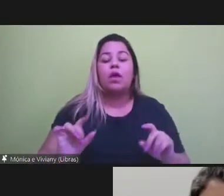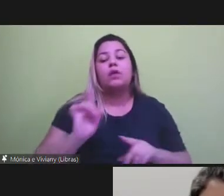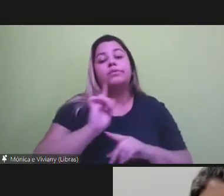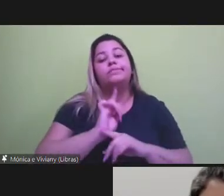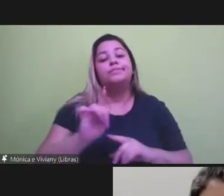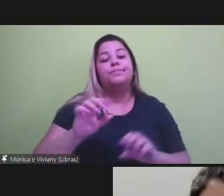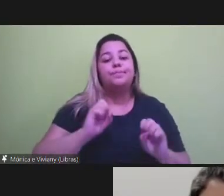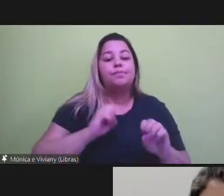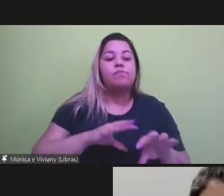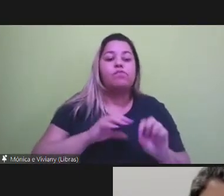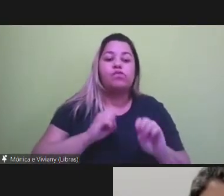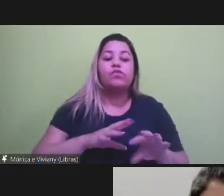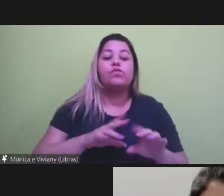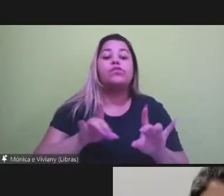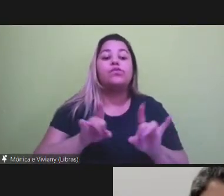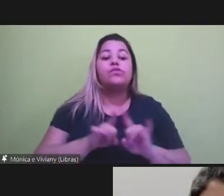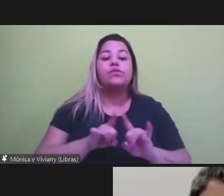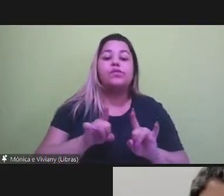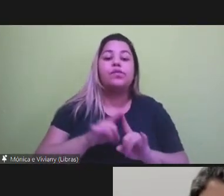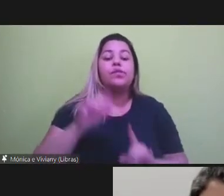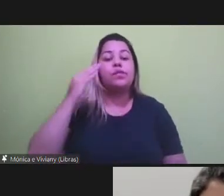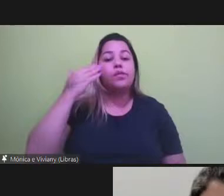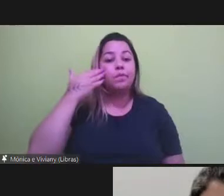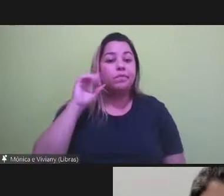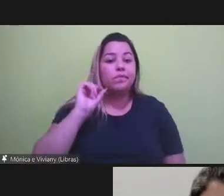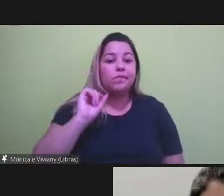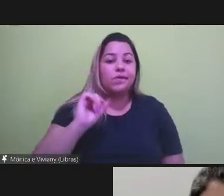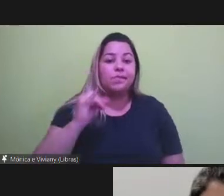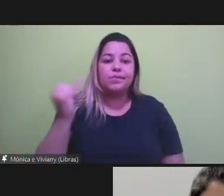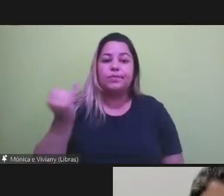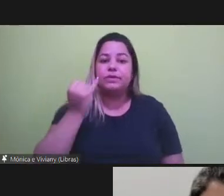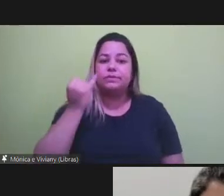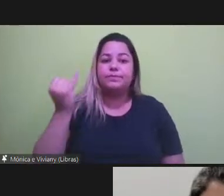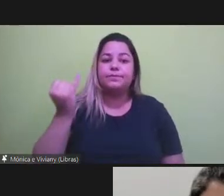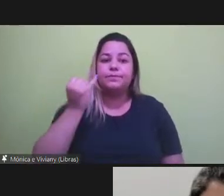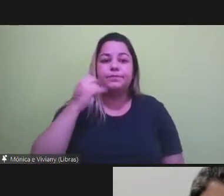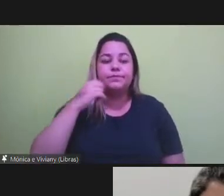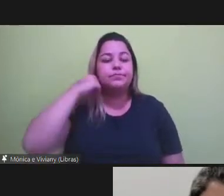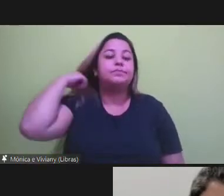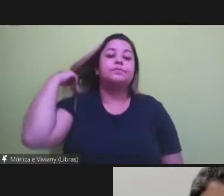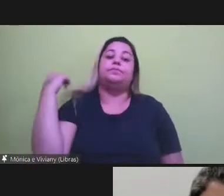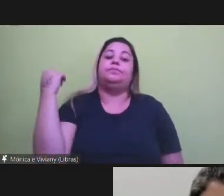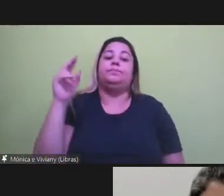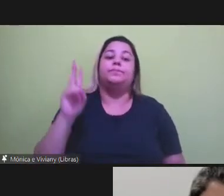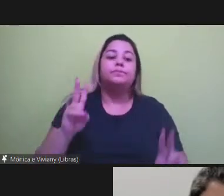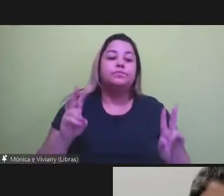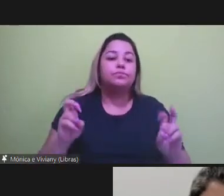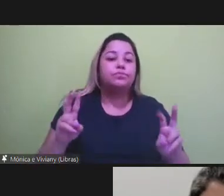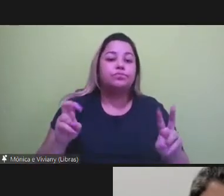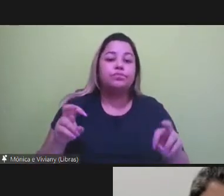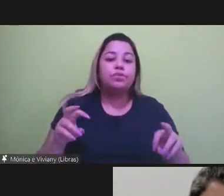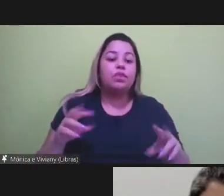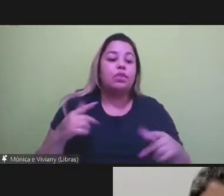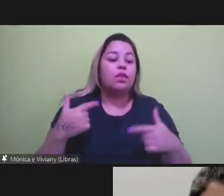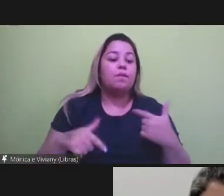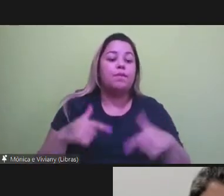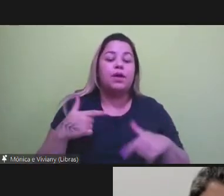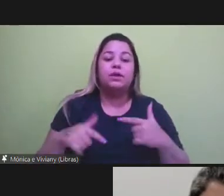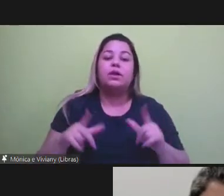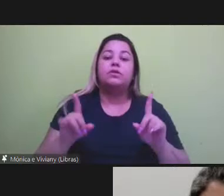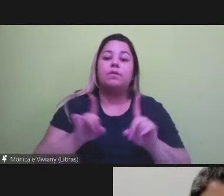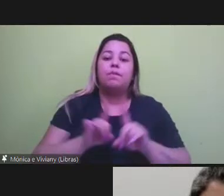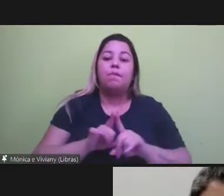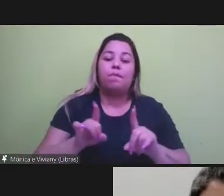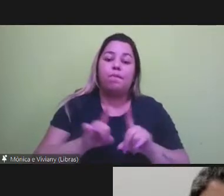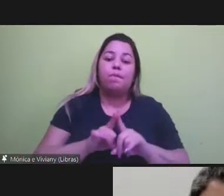that the management of education understands the importance of these themes and the importance of